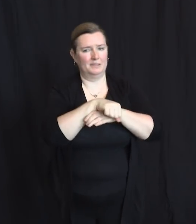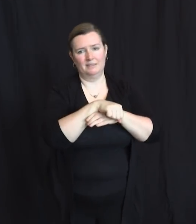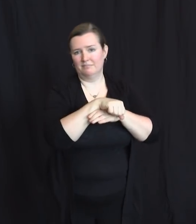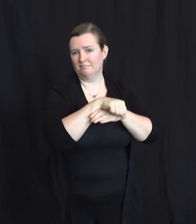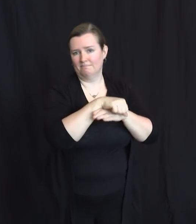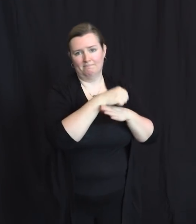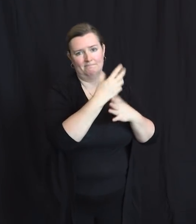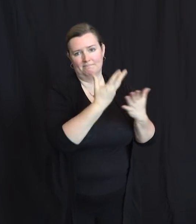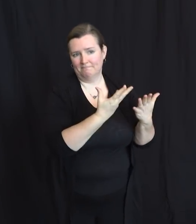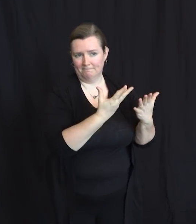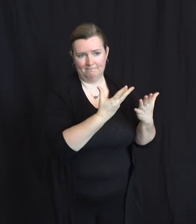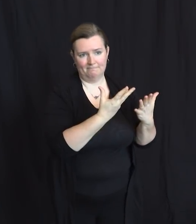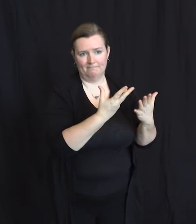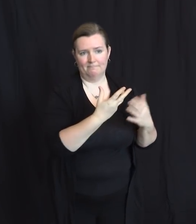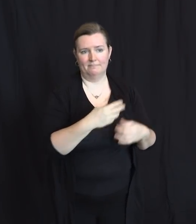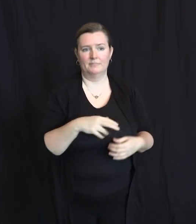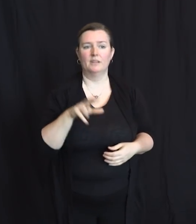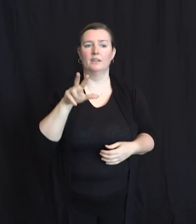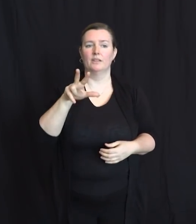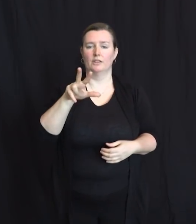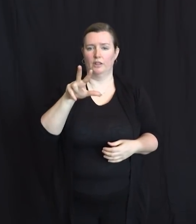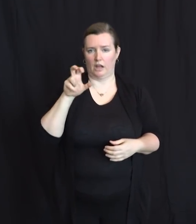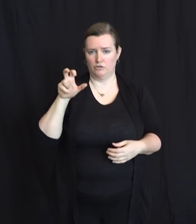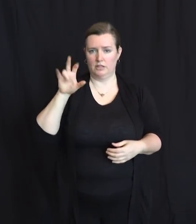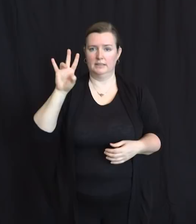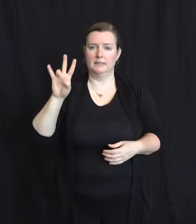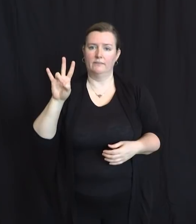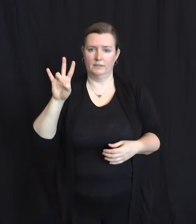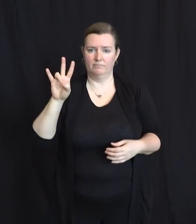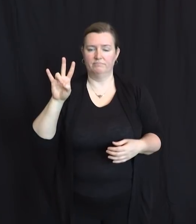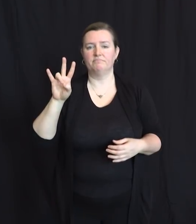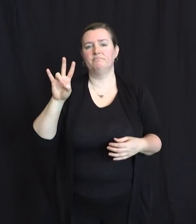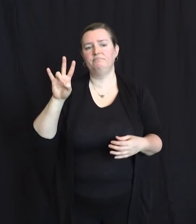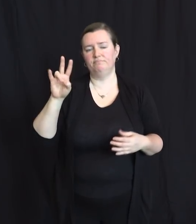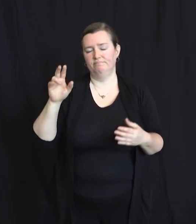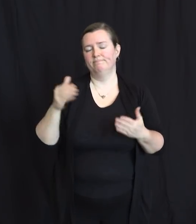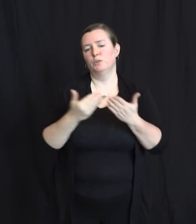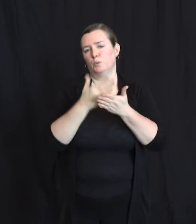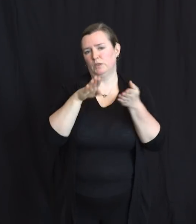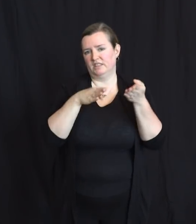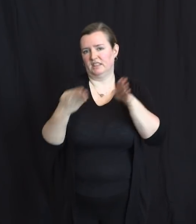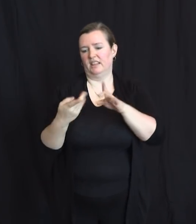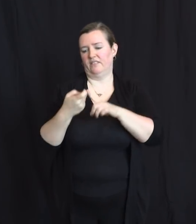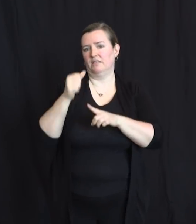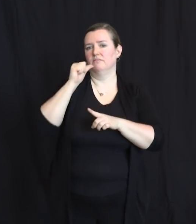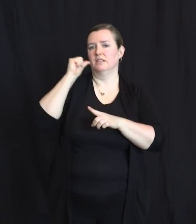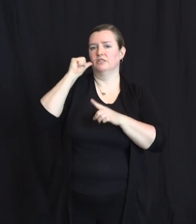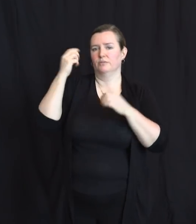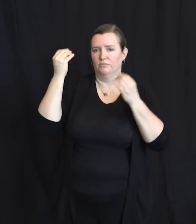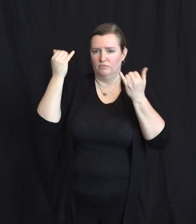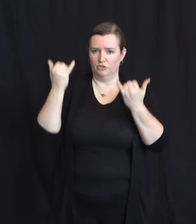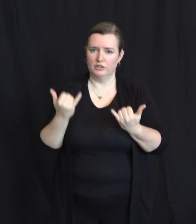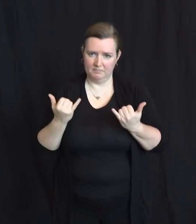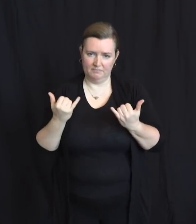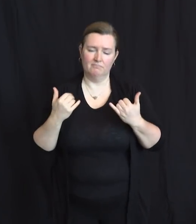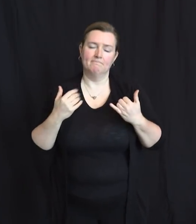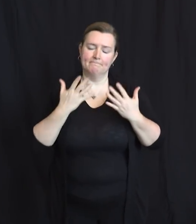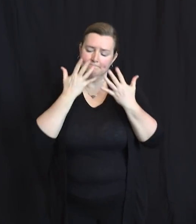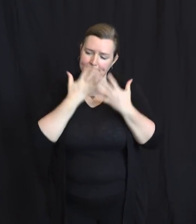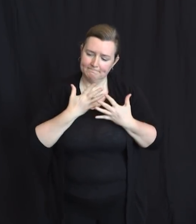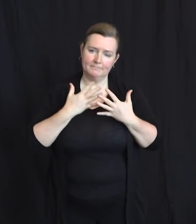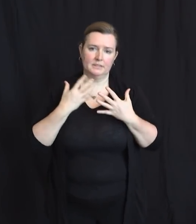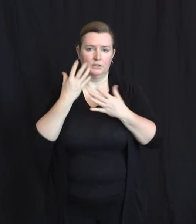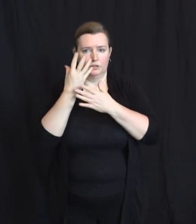report 307 additional deaths of precious souls and members of our New Jersey